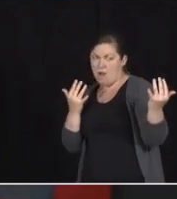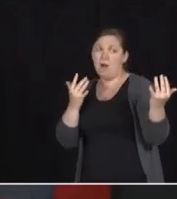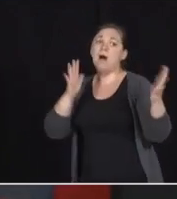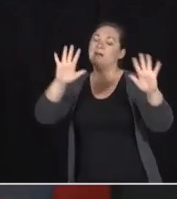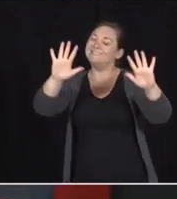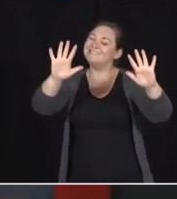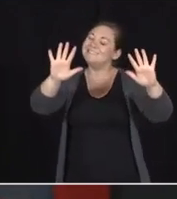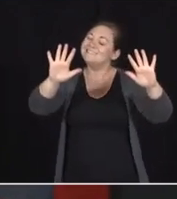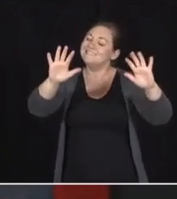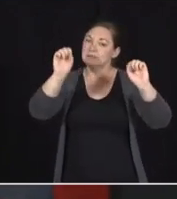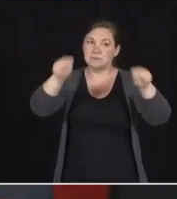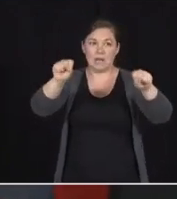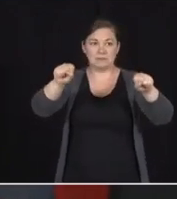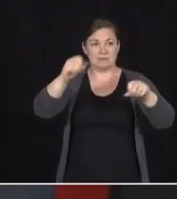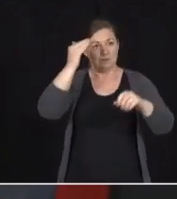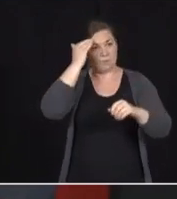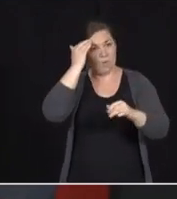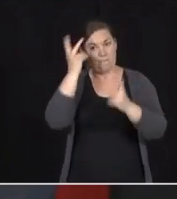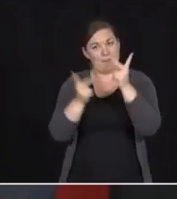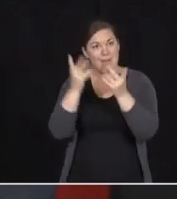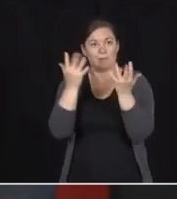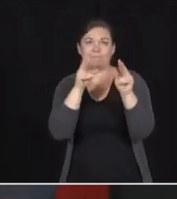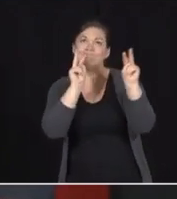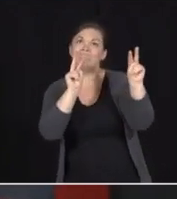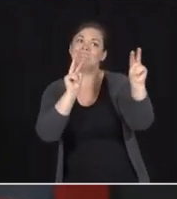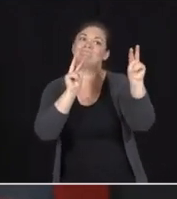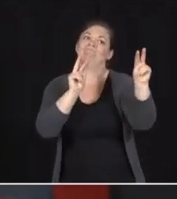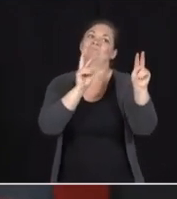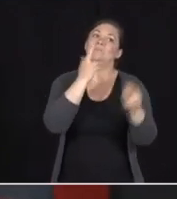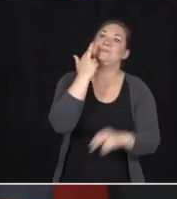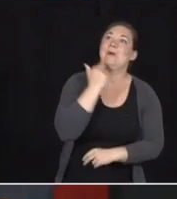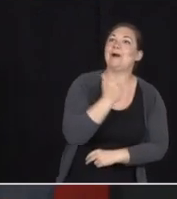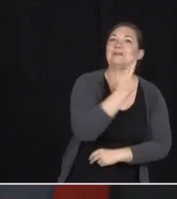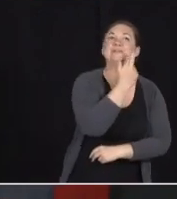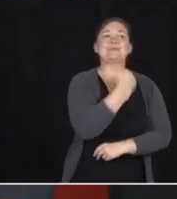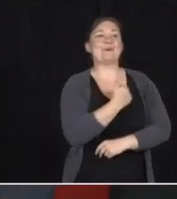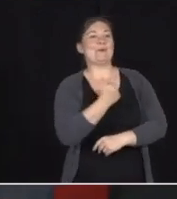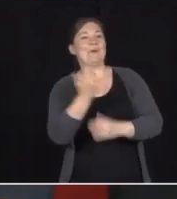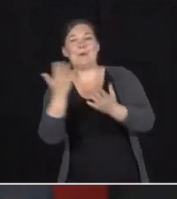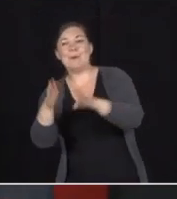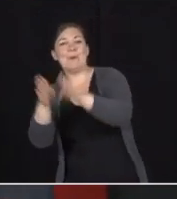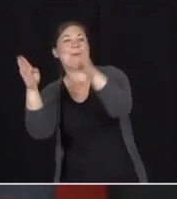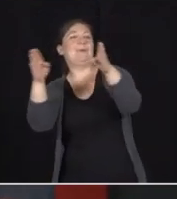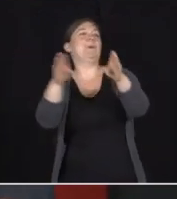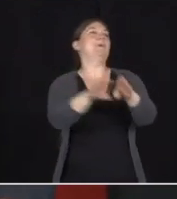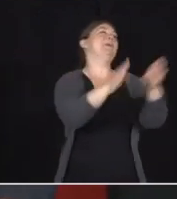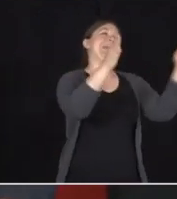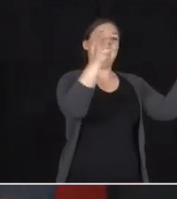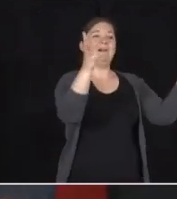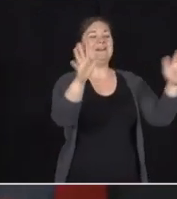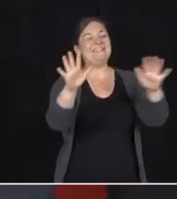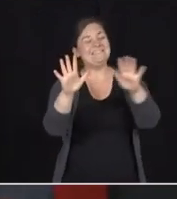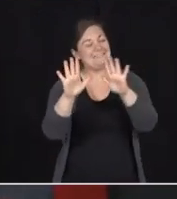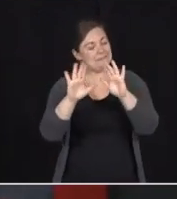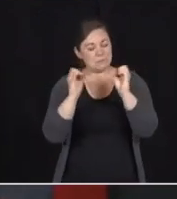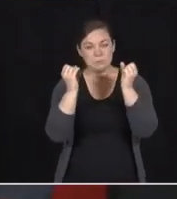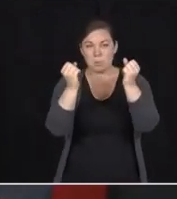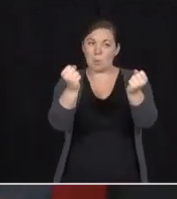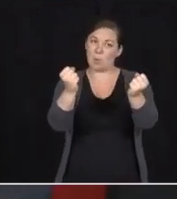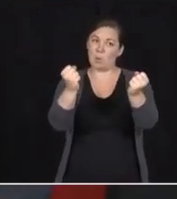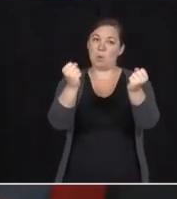have more things open, to have restaurants opened and other things opened, but we have to make sure that we do